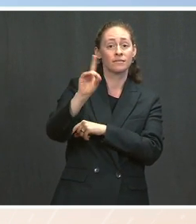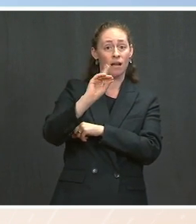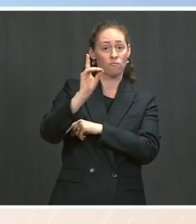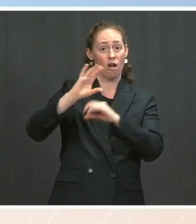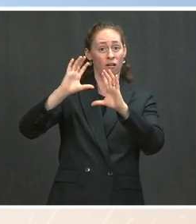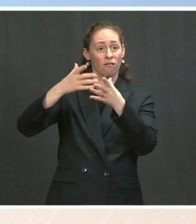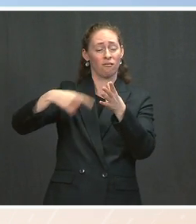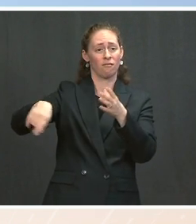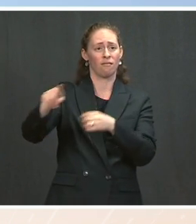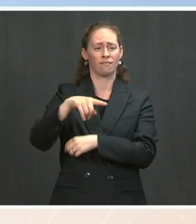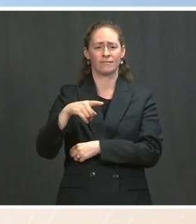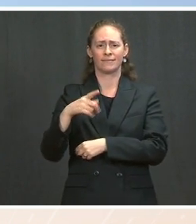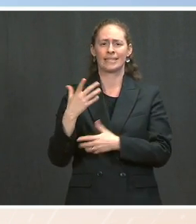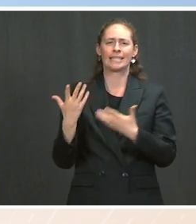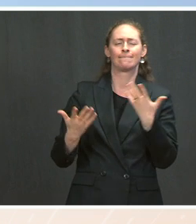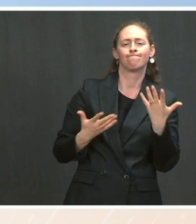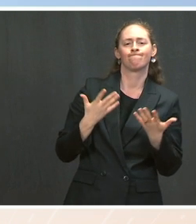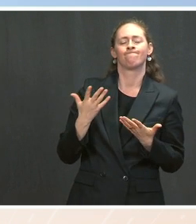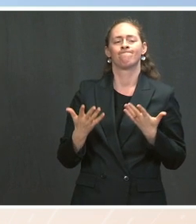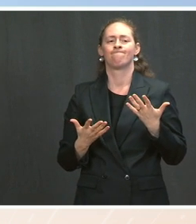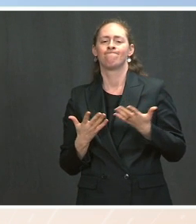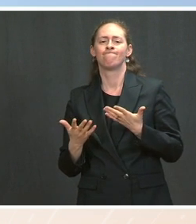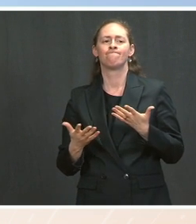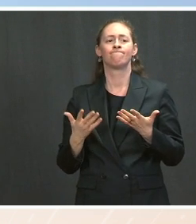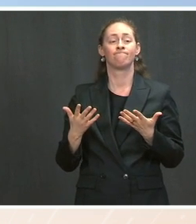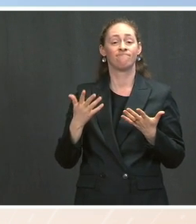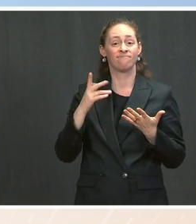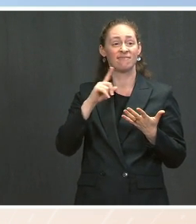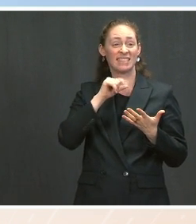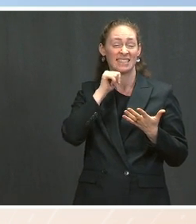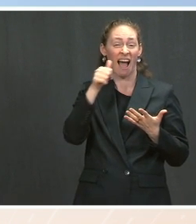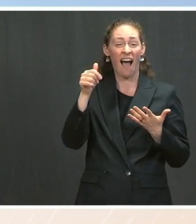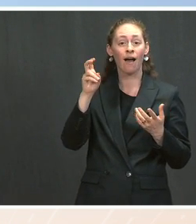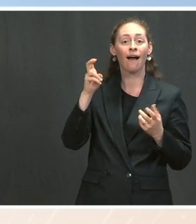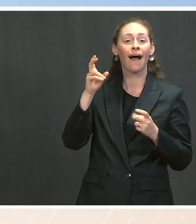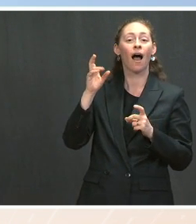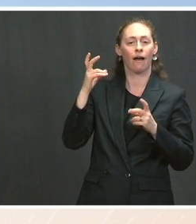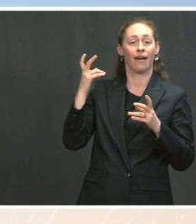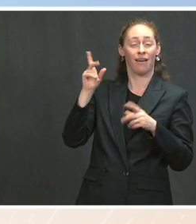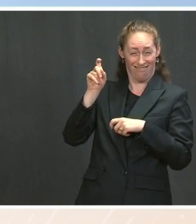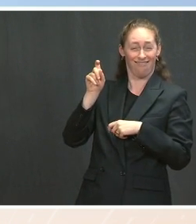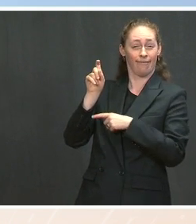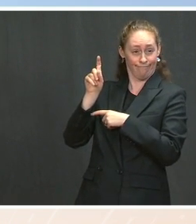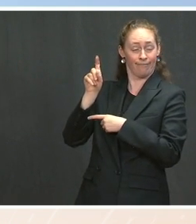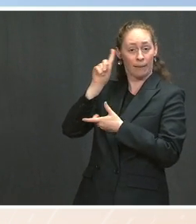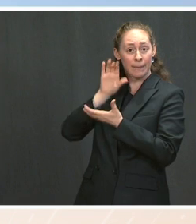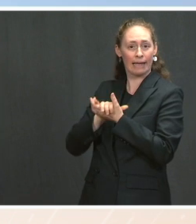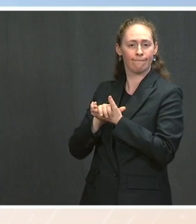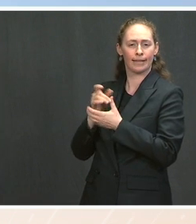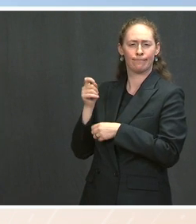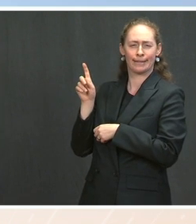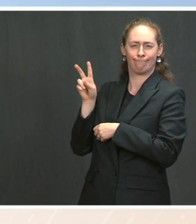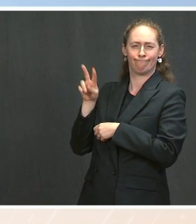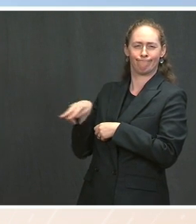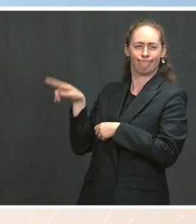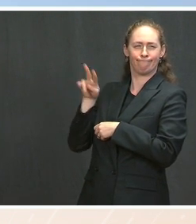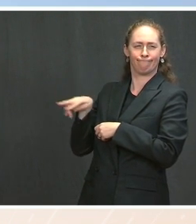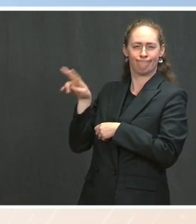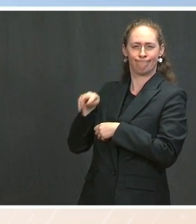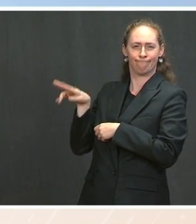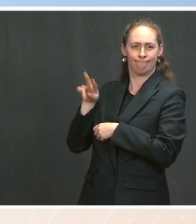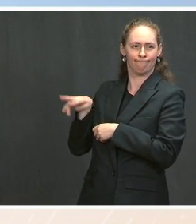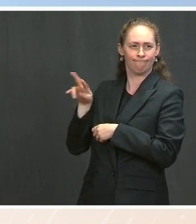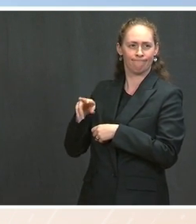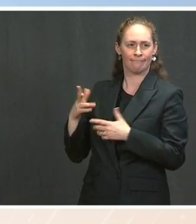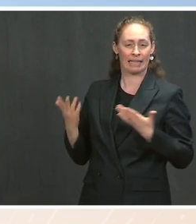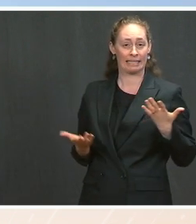necessarily buy into that. And so the thinking is there some shift in the approach to Israel?